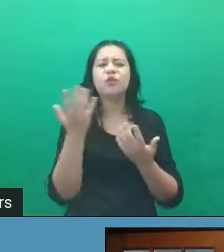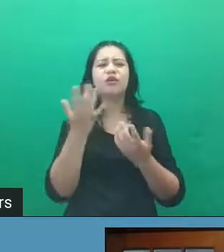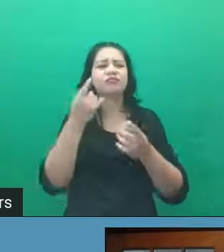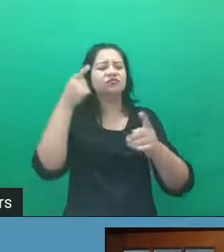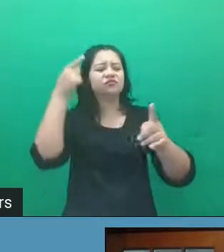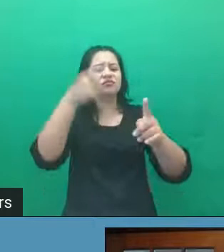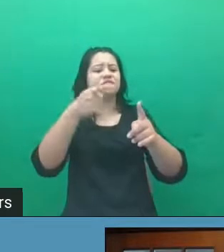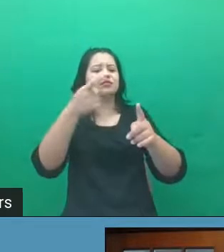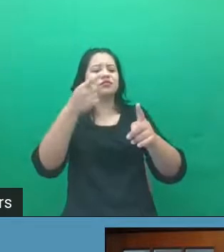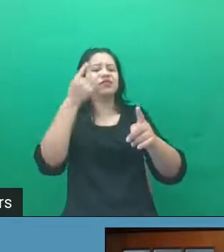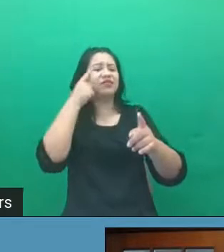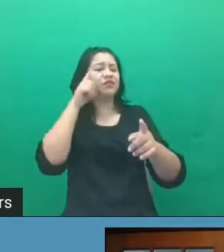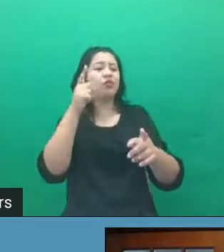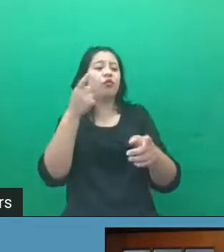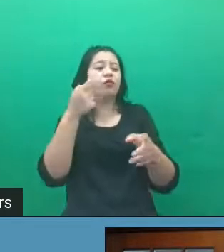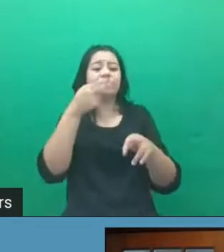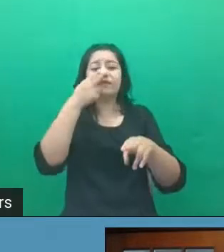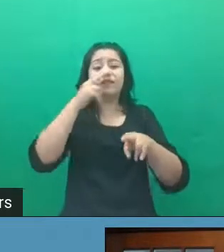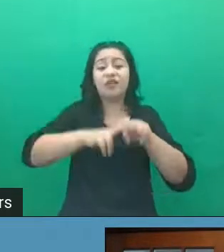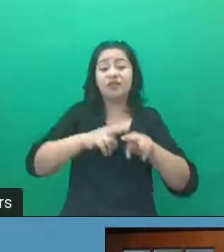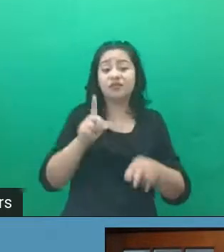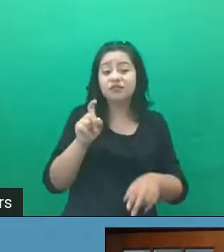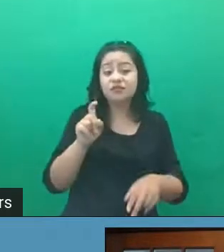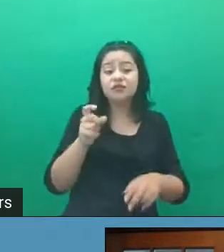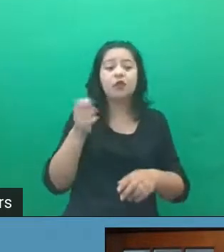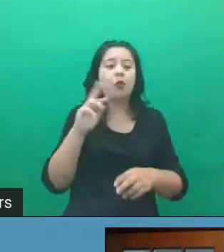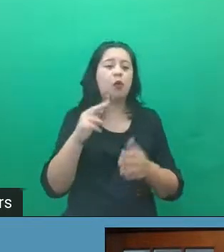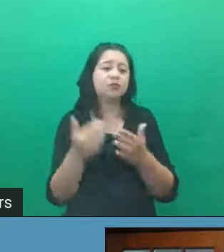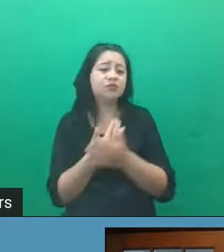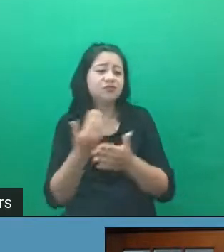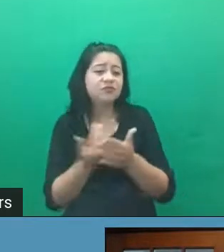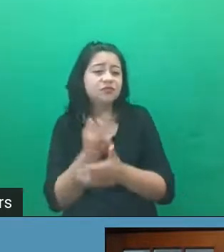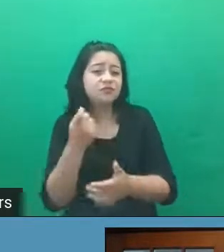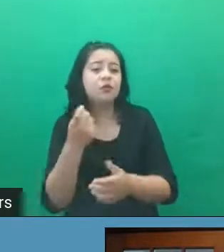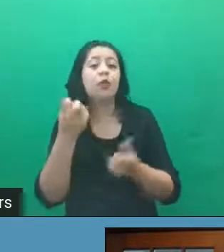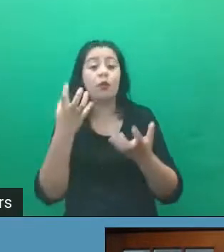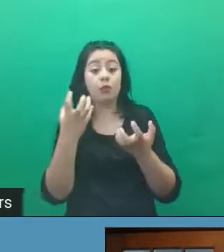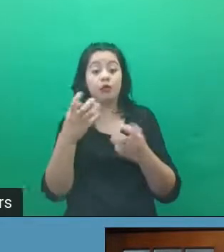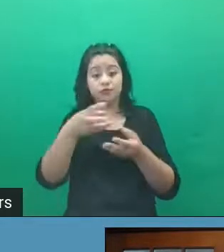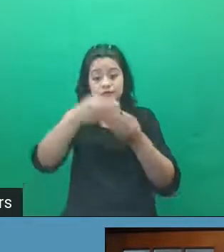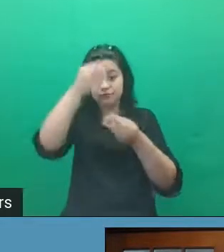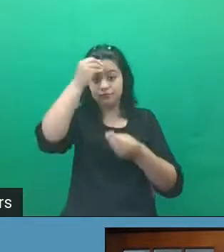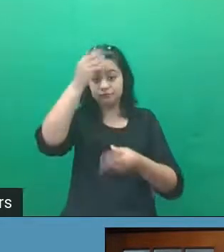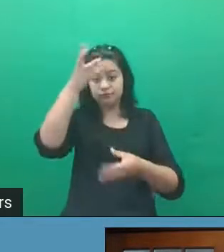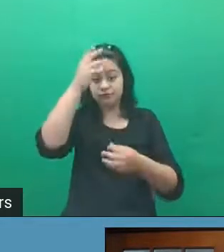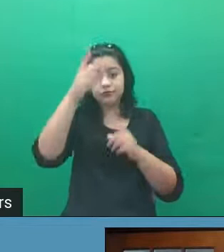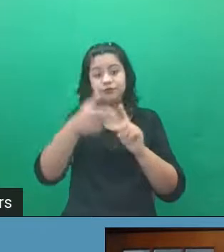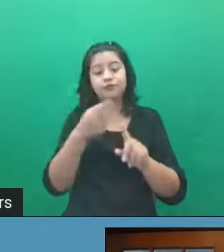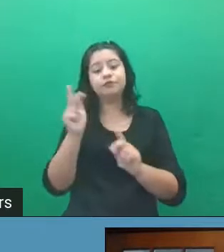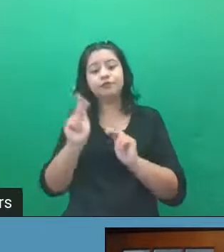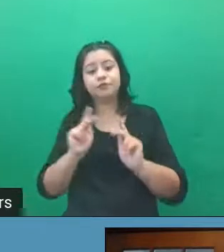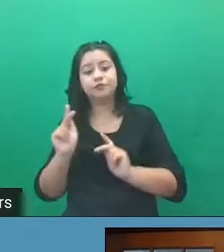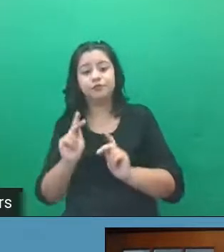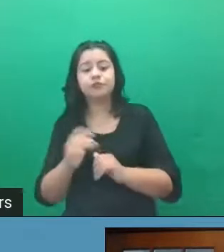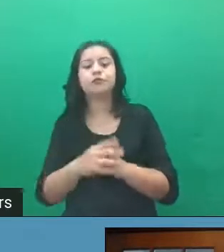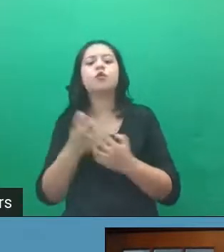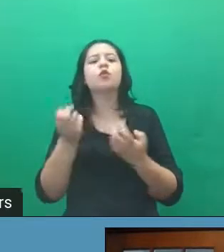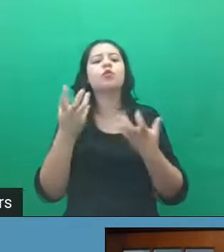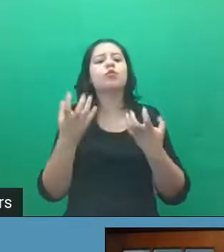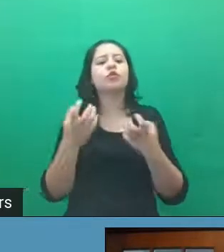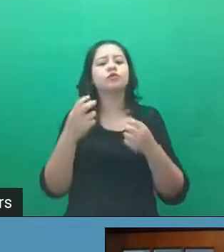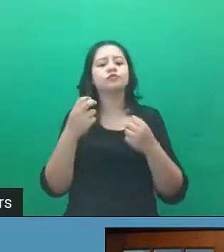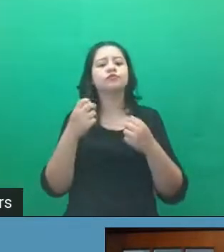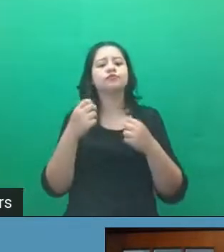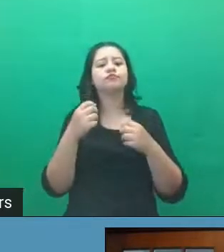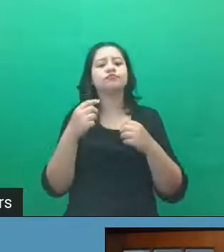why are you doing it just to try something new? Or are you really trying to get some information from folks? Are you truly trying to build some